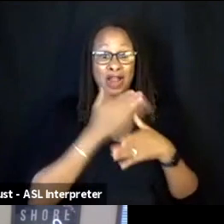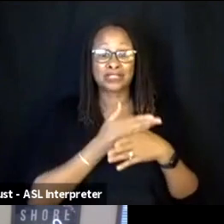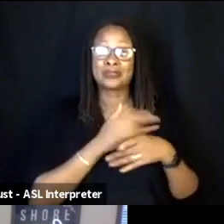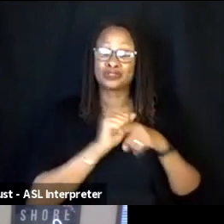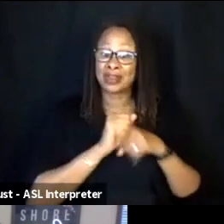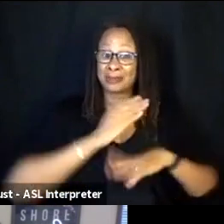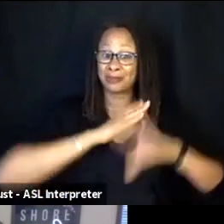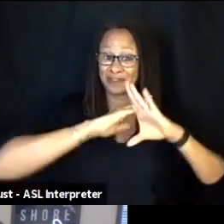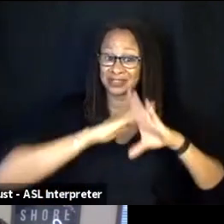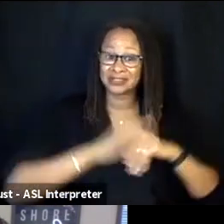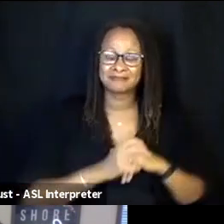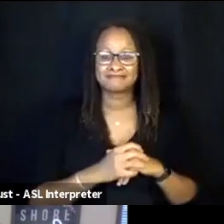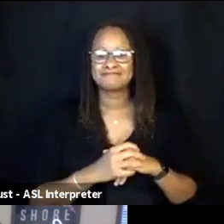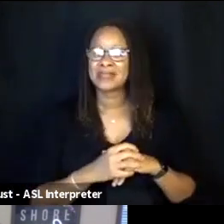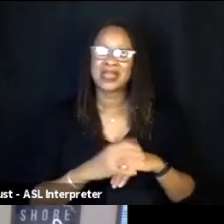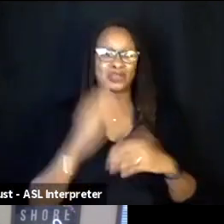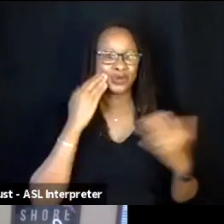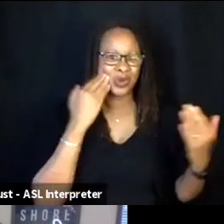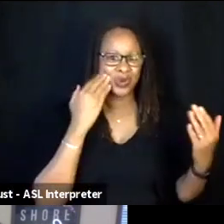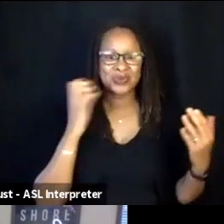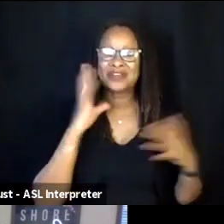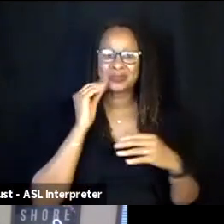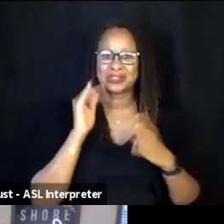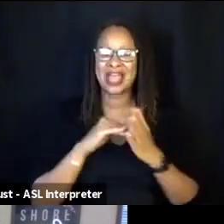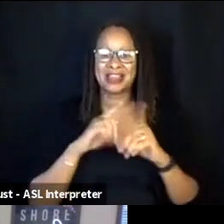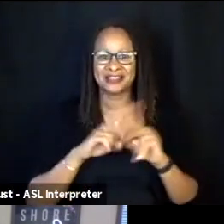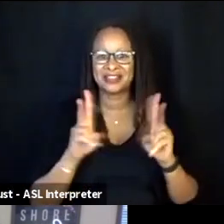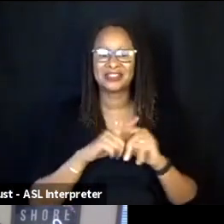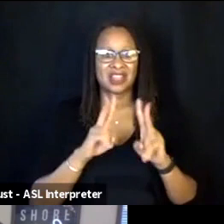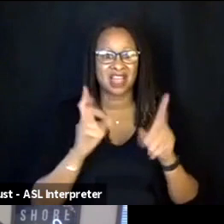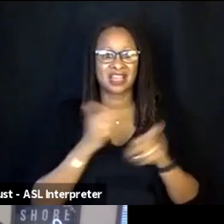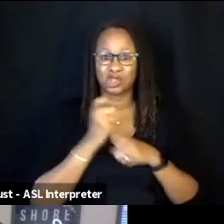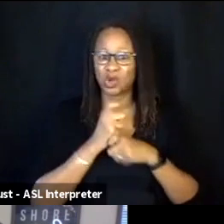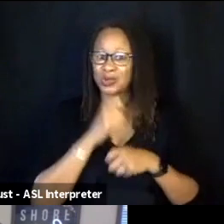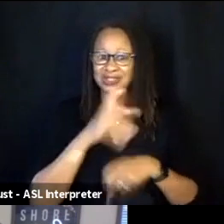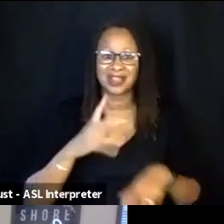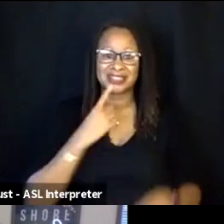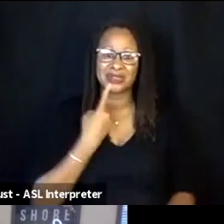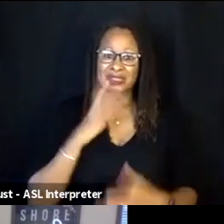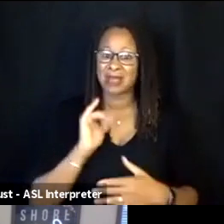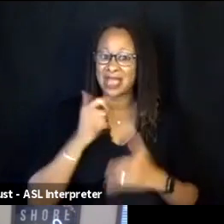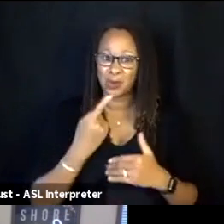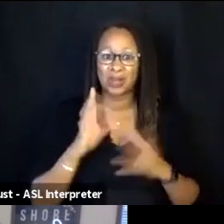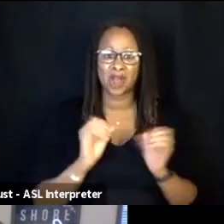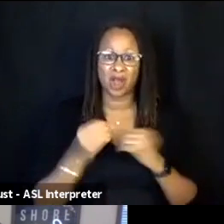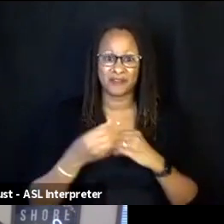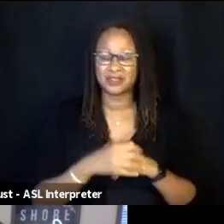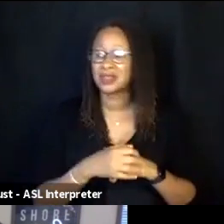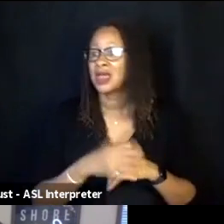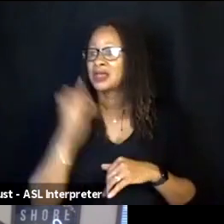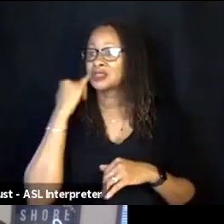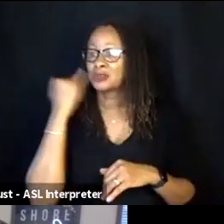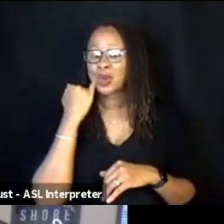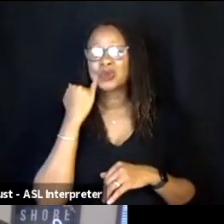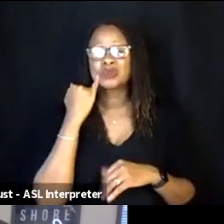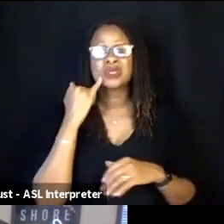all the sexual harassment training that we've all been through that has been very much a joke and not taken seriously. What if a film like this was